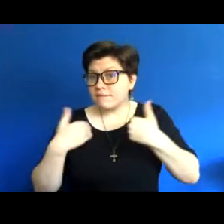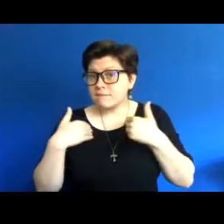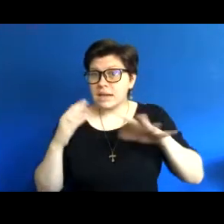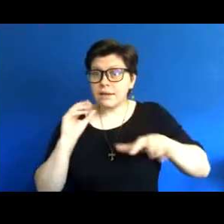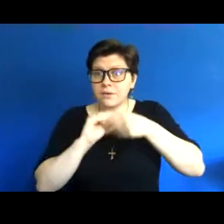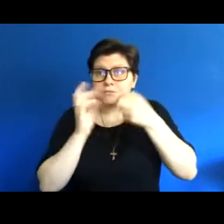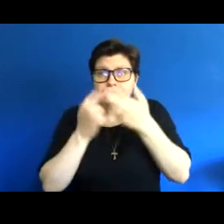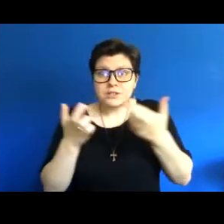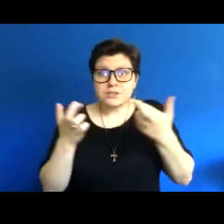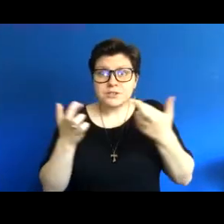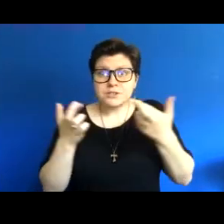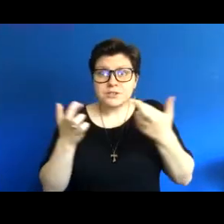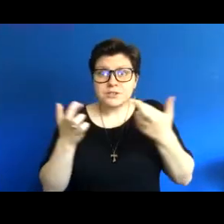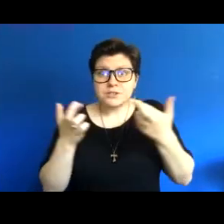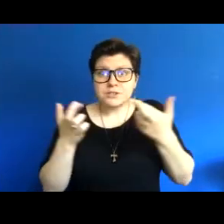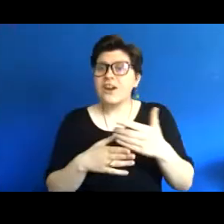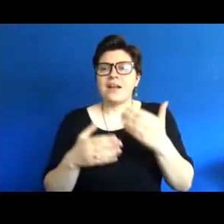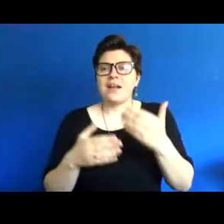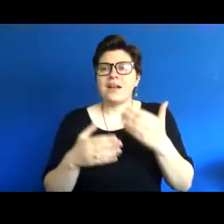resources you may want to share.